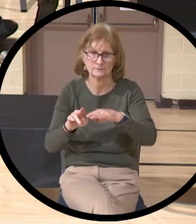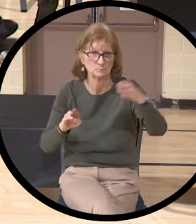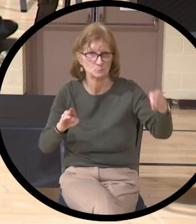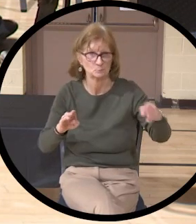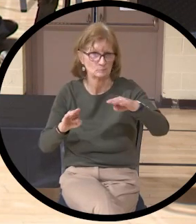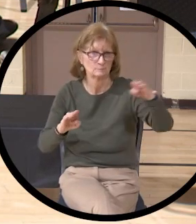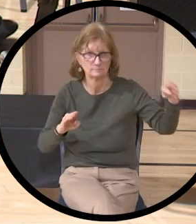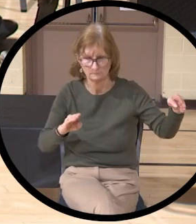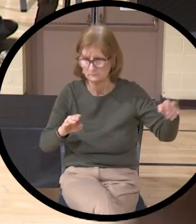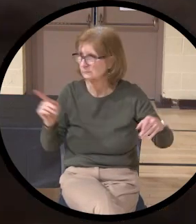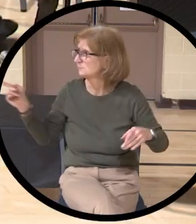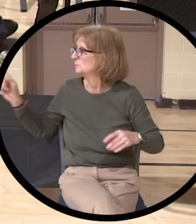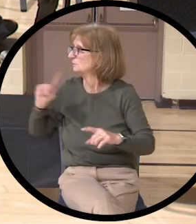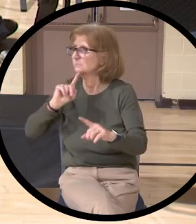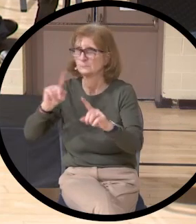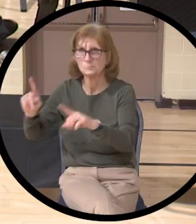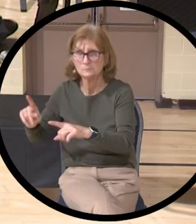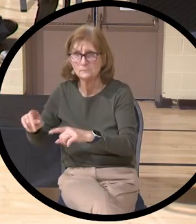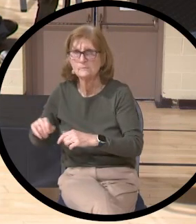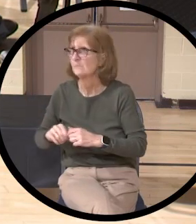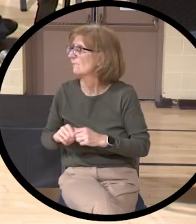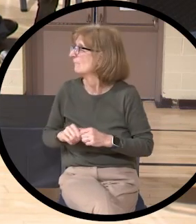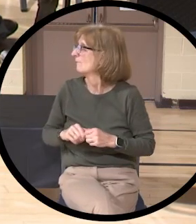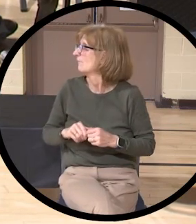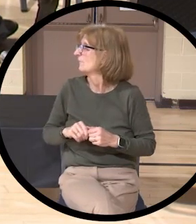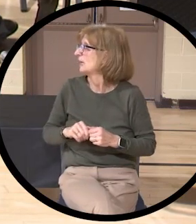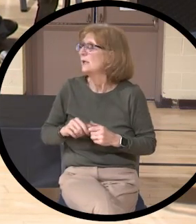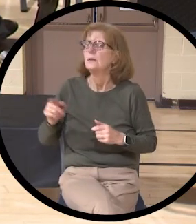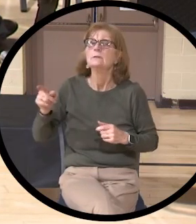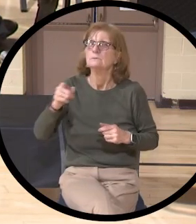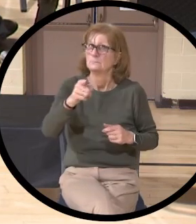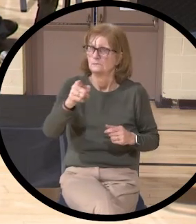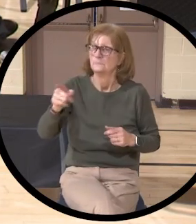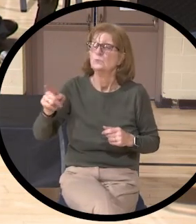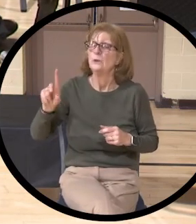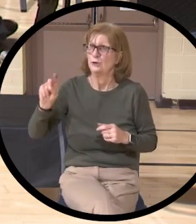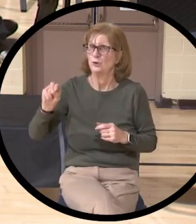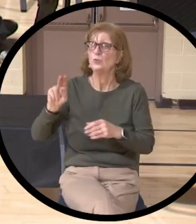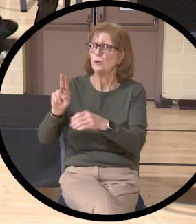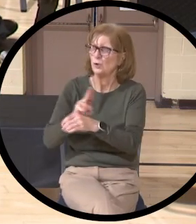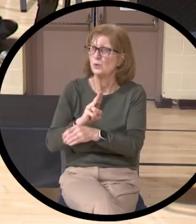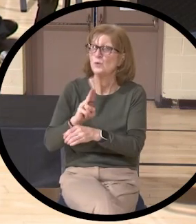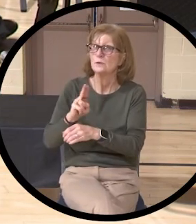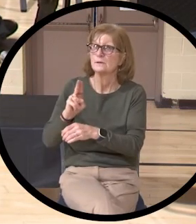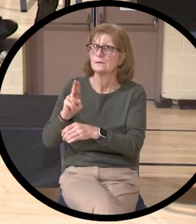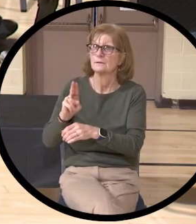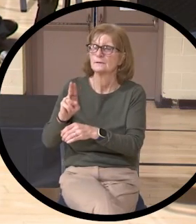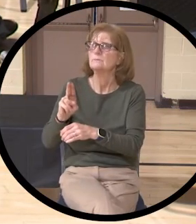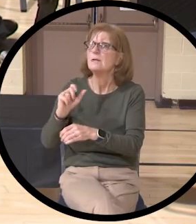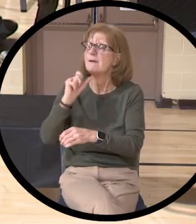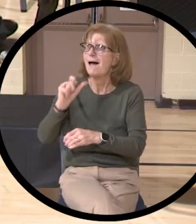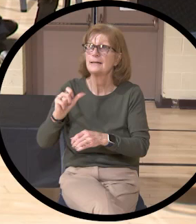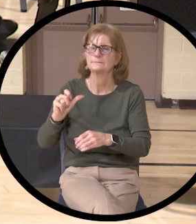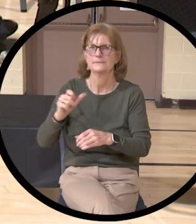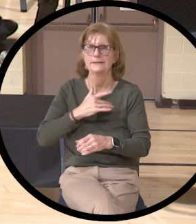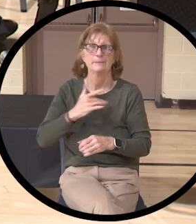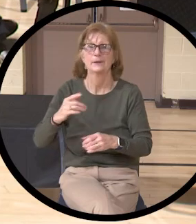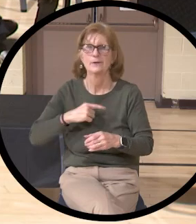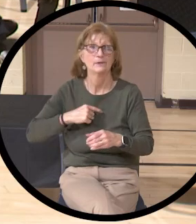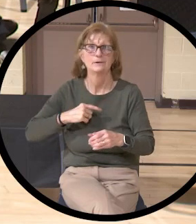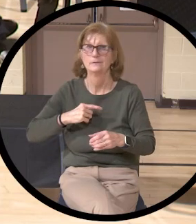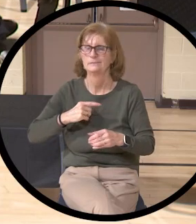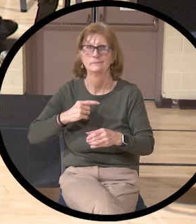Yeah, I guess so. The raised crosswalks are something that we usually do use at a mid-block location rather than at intersections because you'll get that